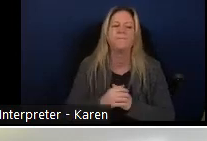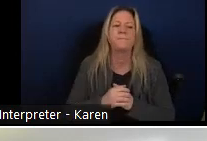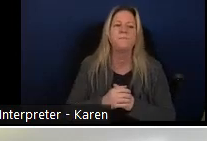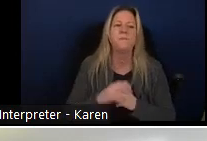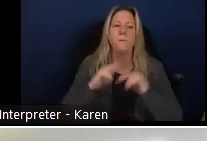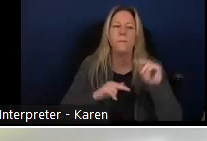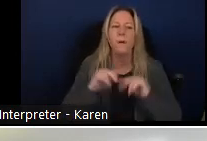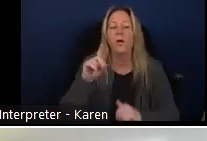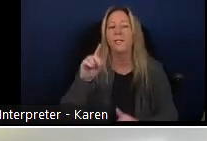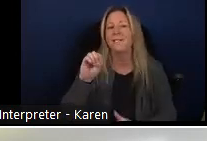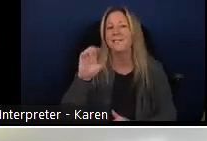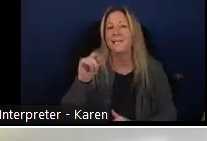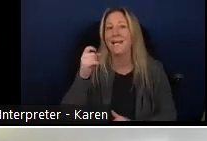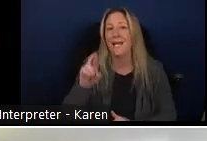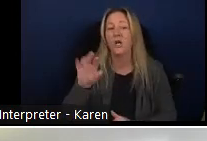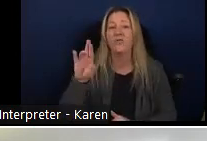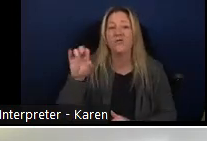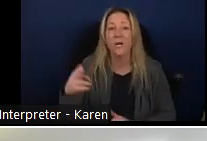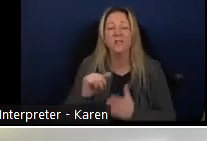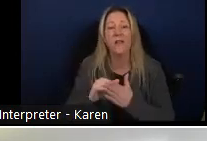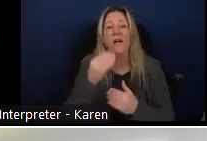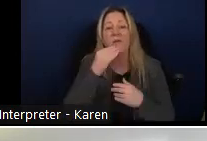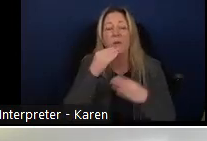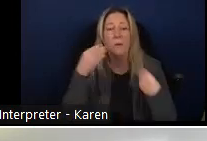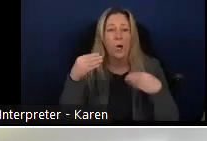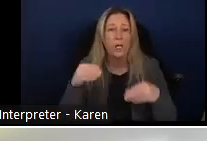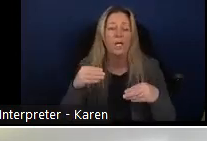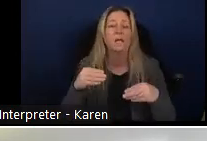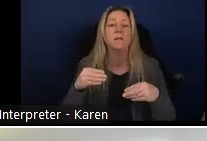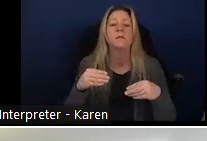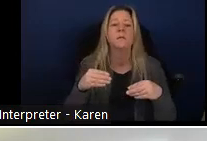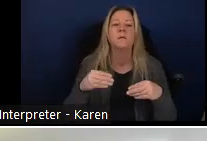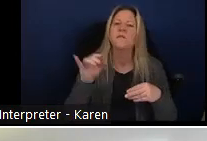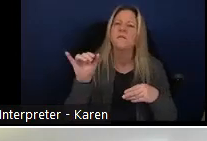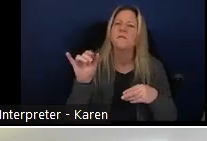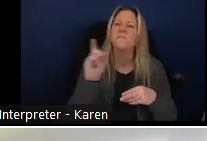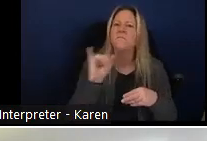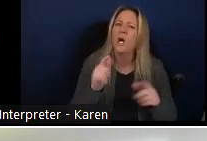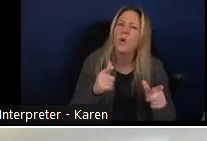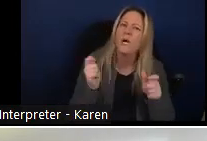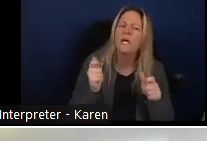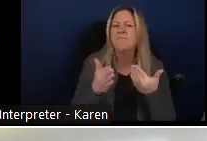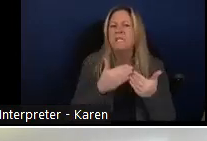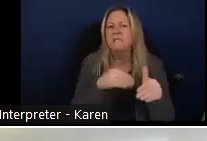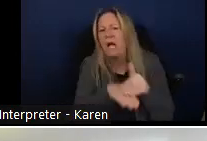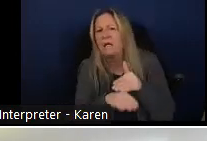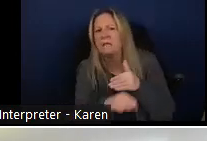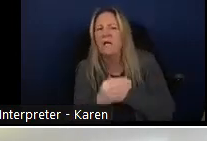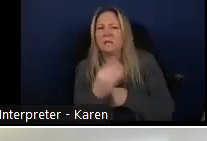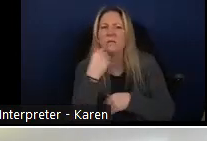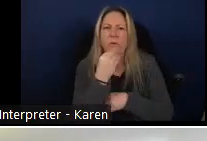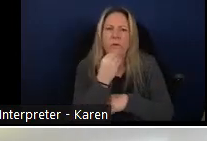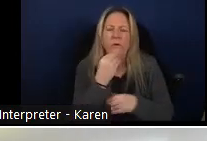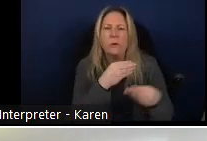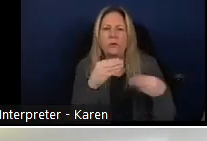Decatur Fresh, which is a food market which will provide the benefits of a quick, accessible grocer and basic